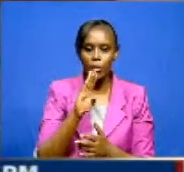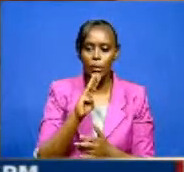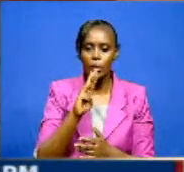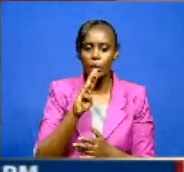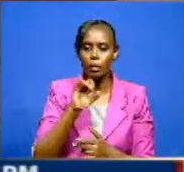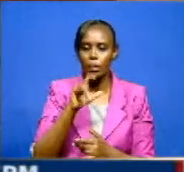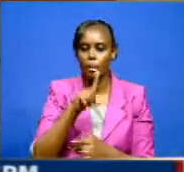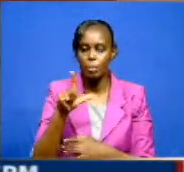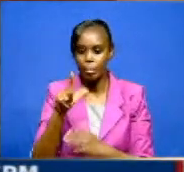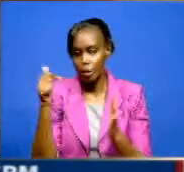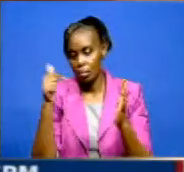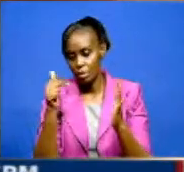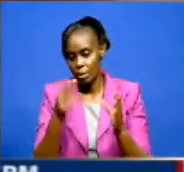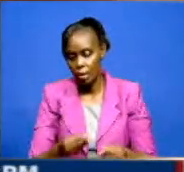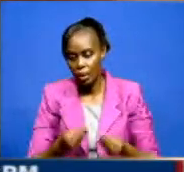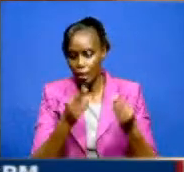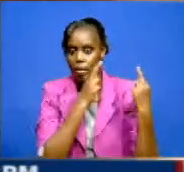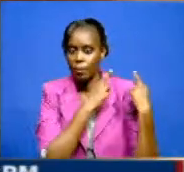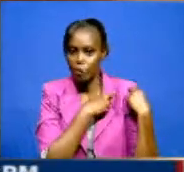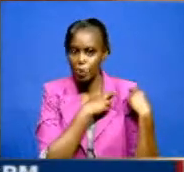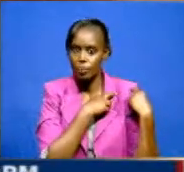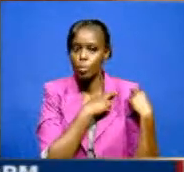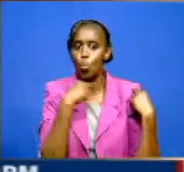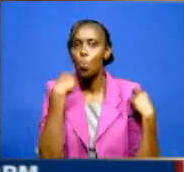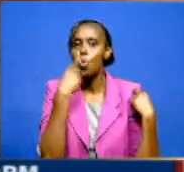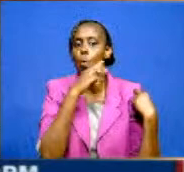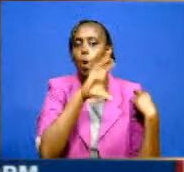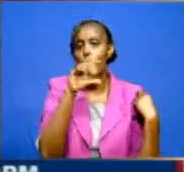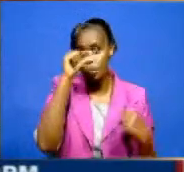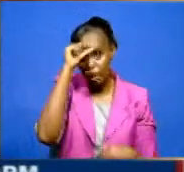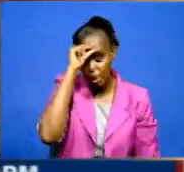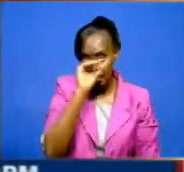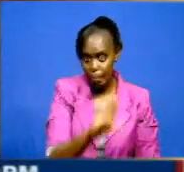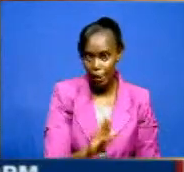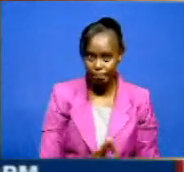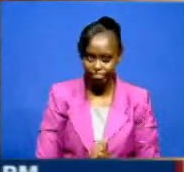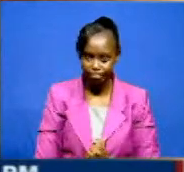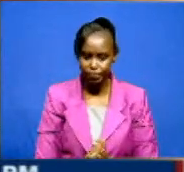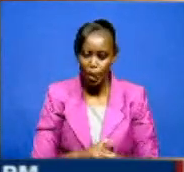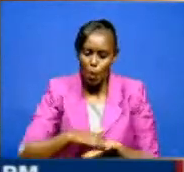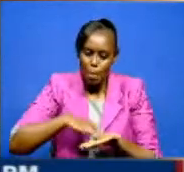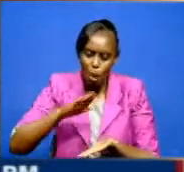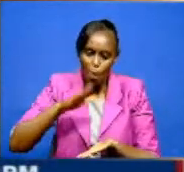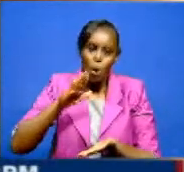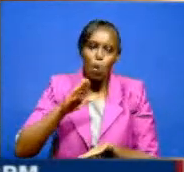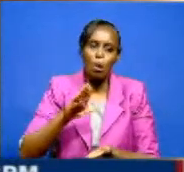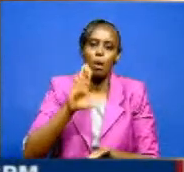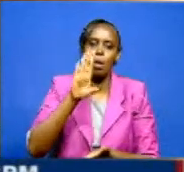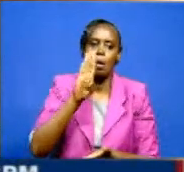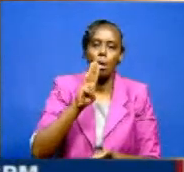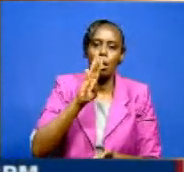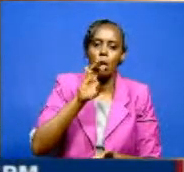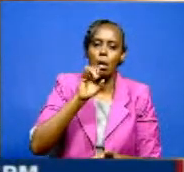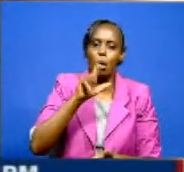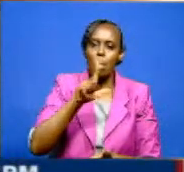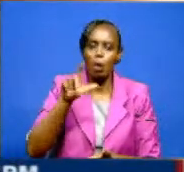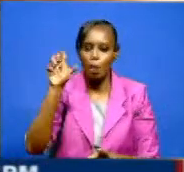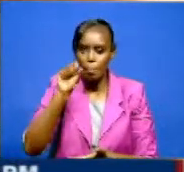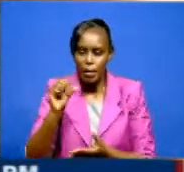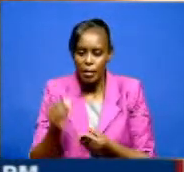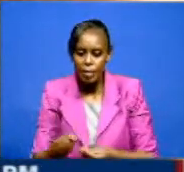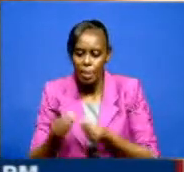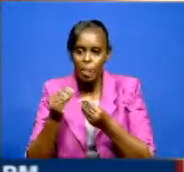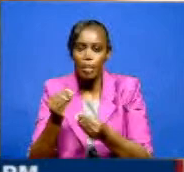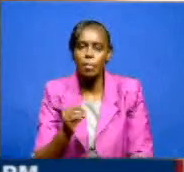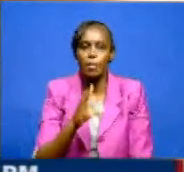also to give responsibilities to the county. And I think more and more of the bills that we're coming up in this House are giving responsibility to the